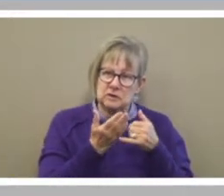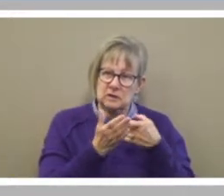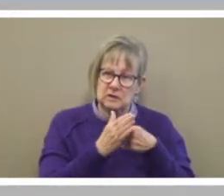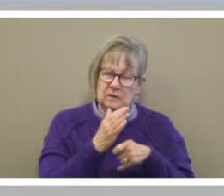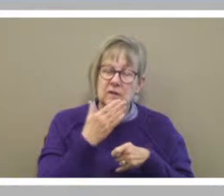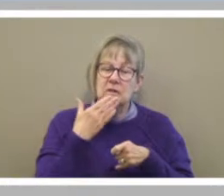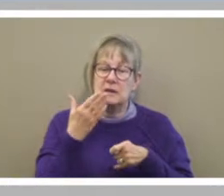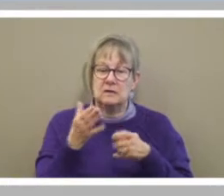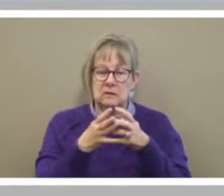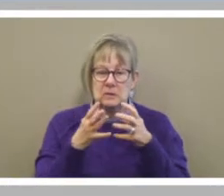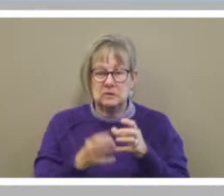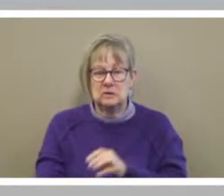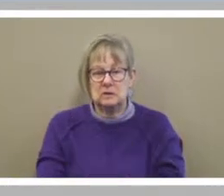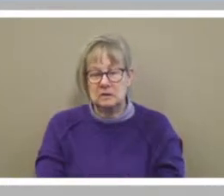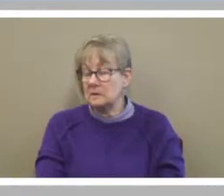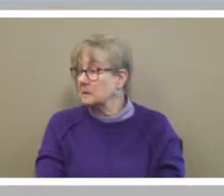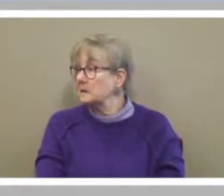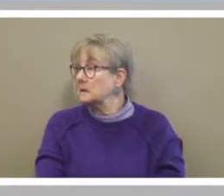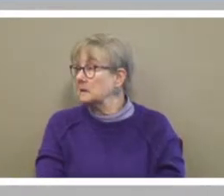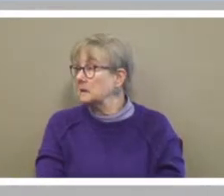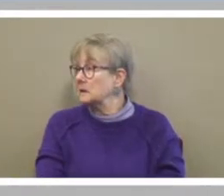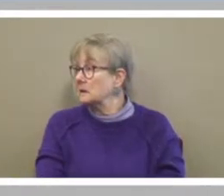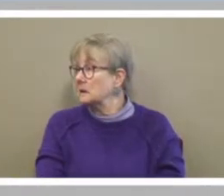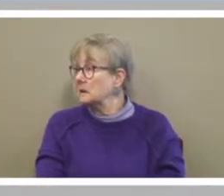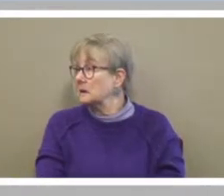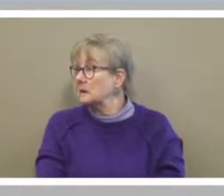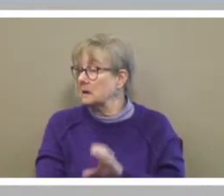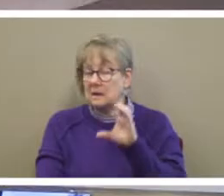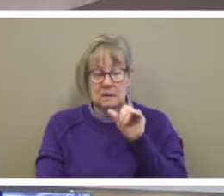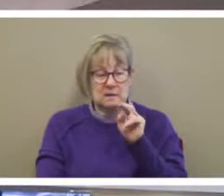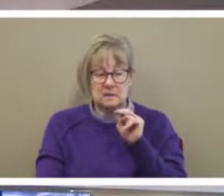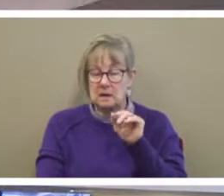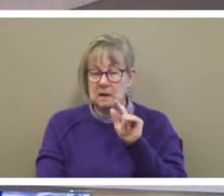I appreciate your time. Thank you. Thank you. Representative Canales.